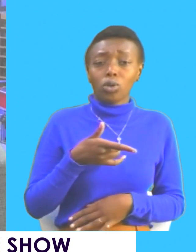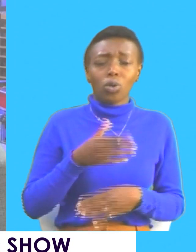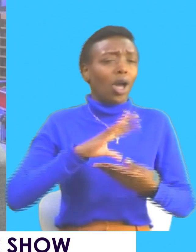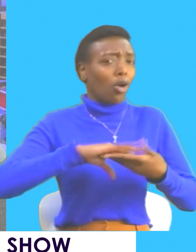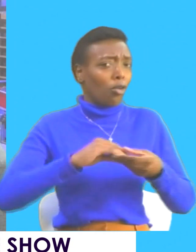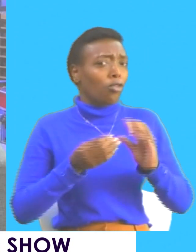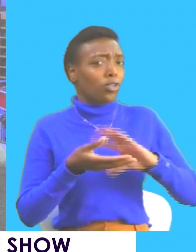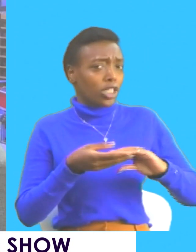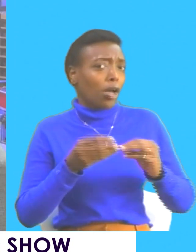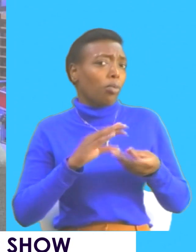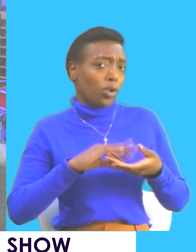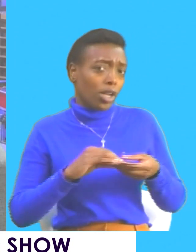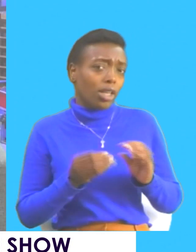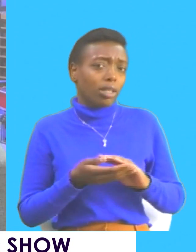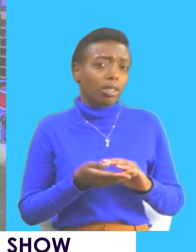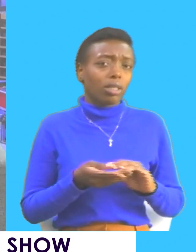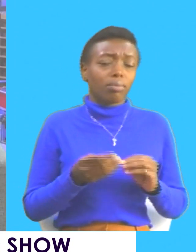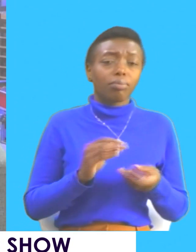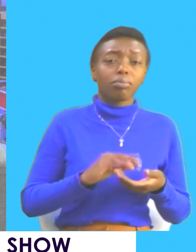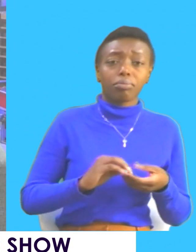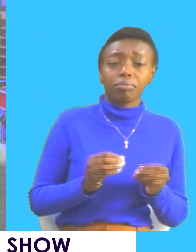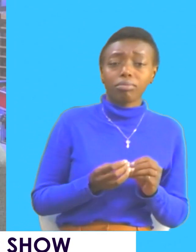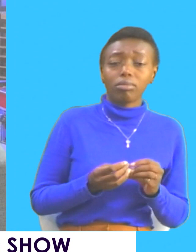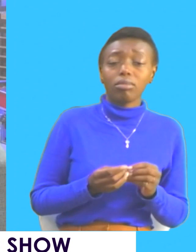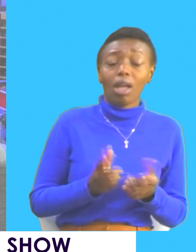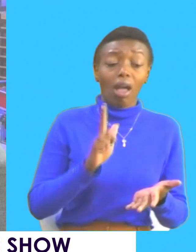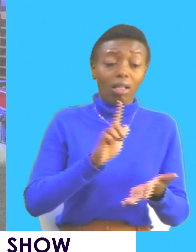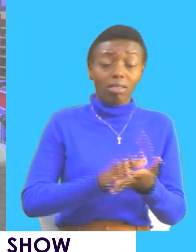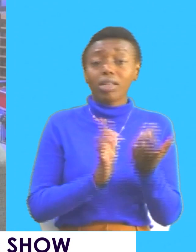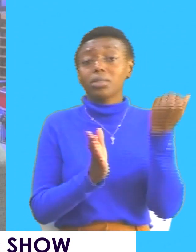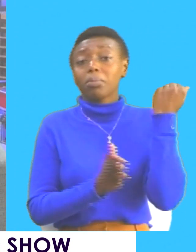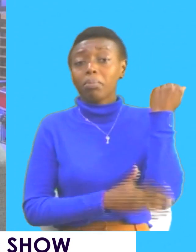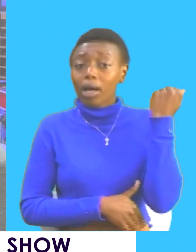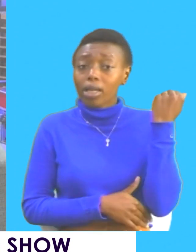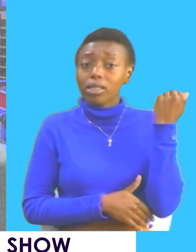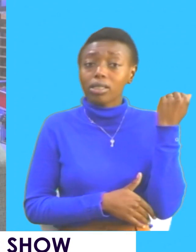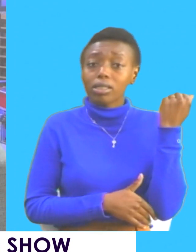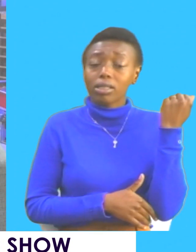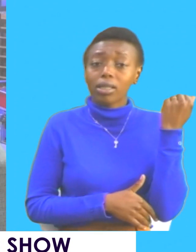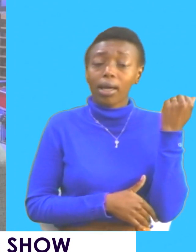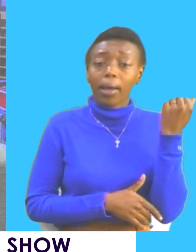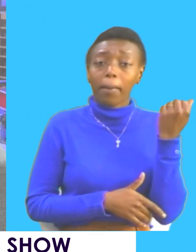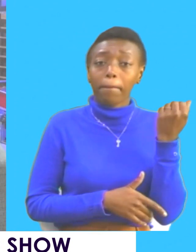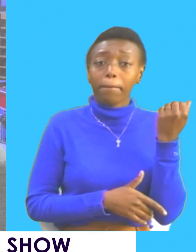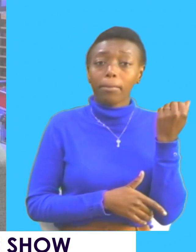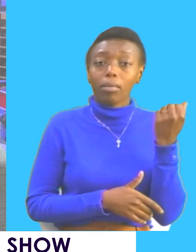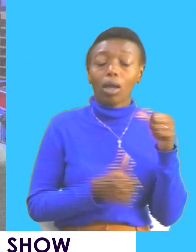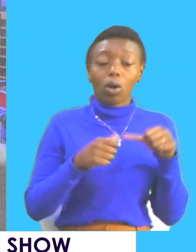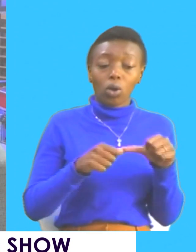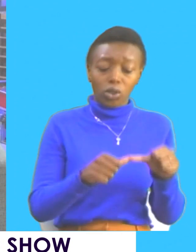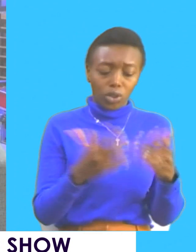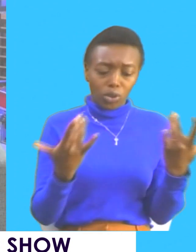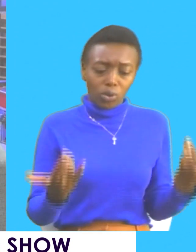there. It is dangerous to be at a place where you feel you're just wasting time or marking